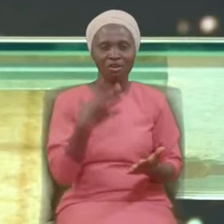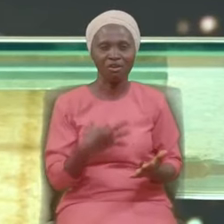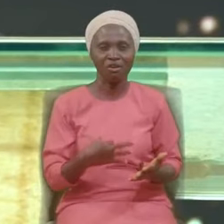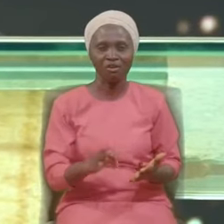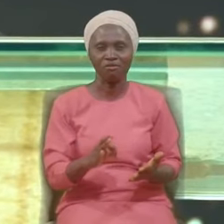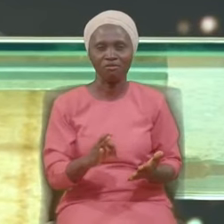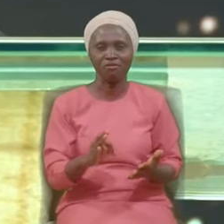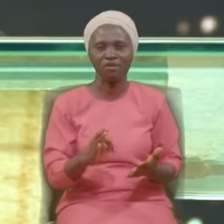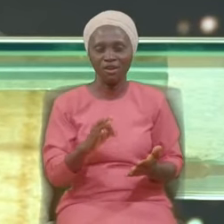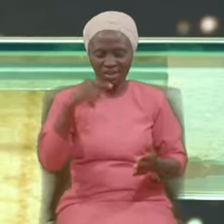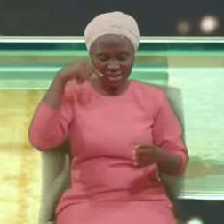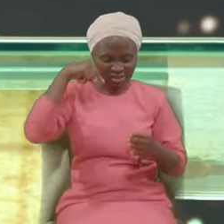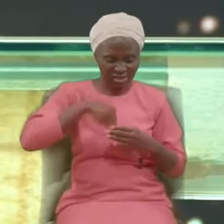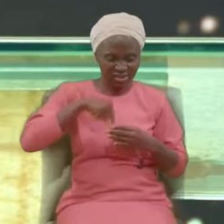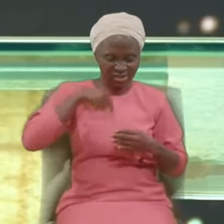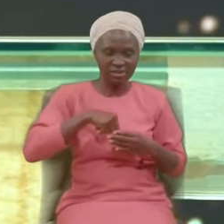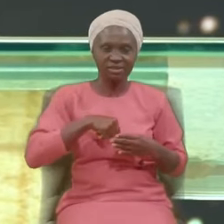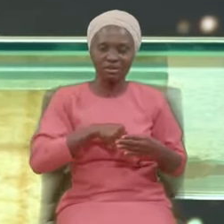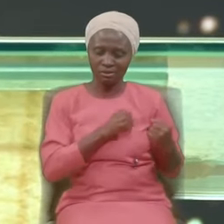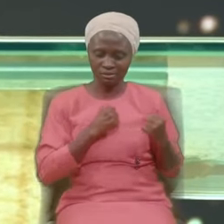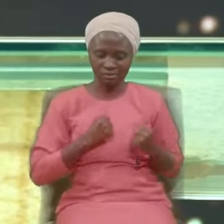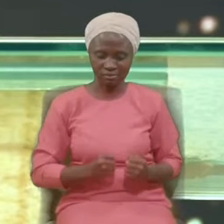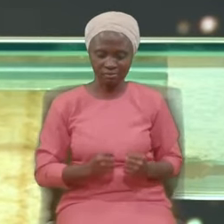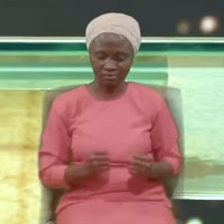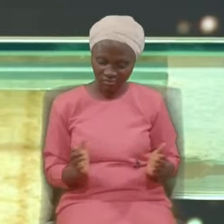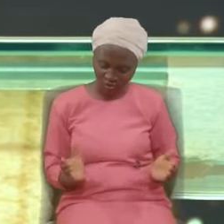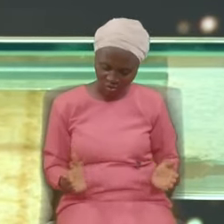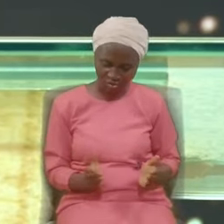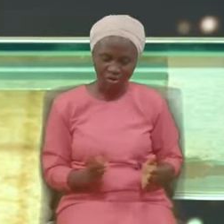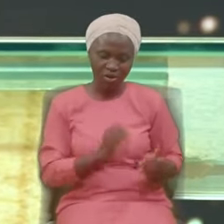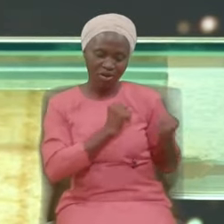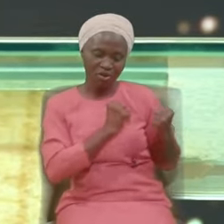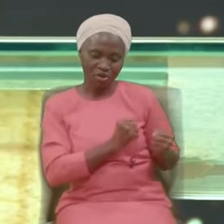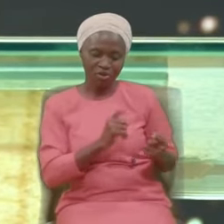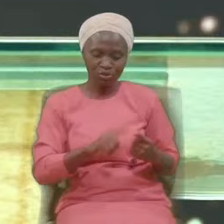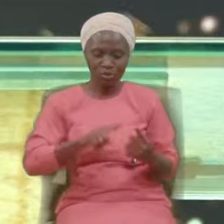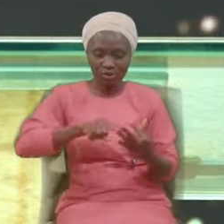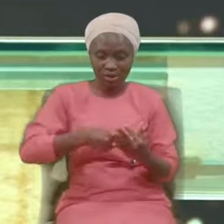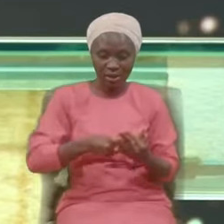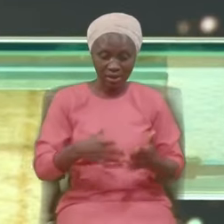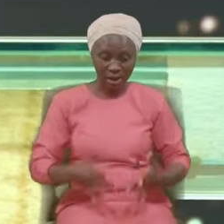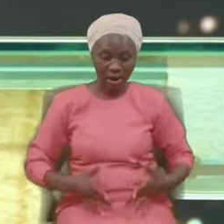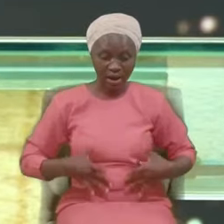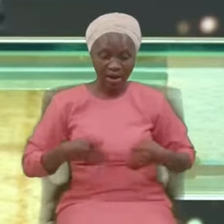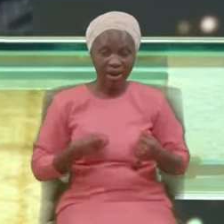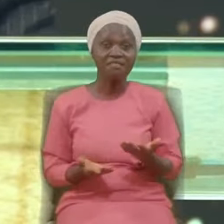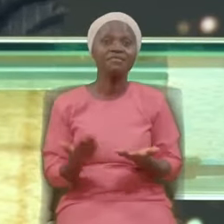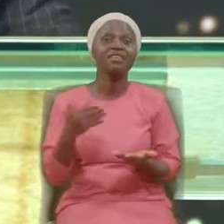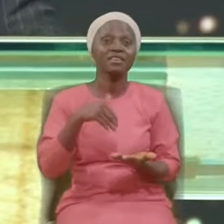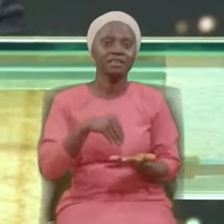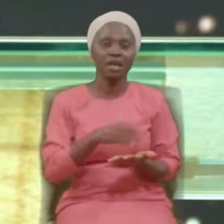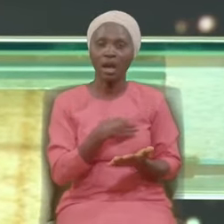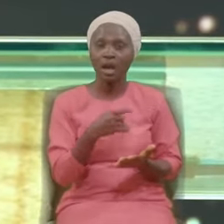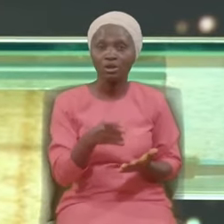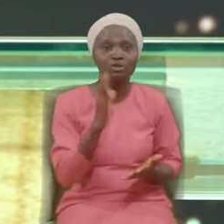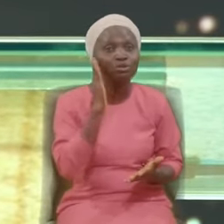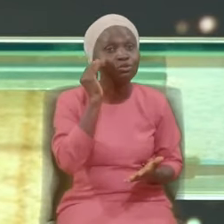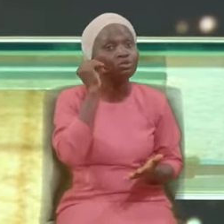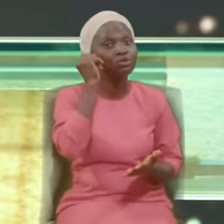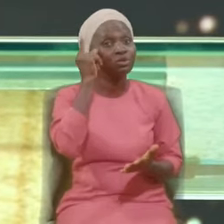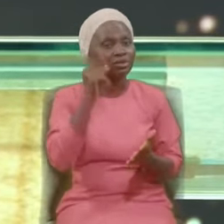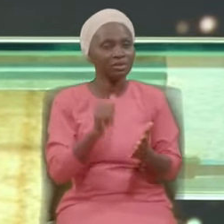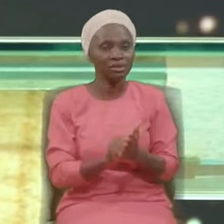inner strength. Brings courage to begin life all over again. And you understand that